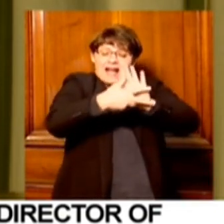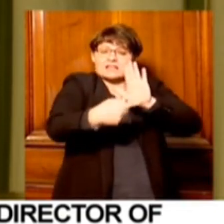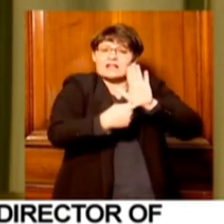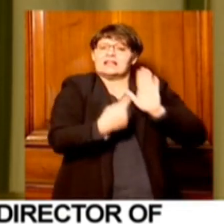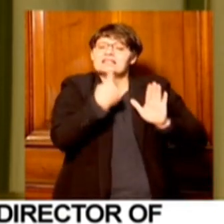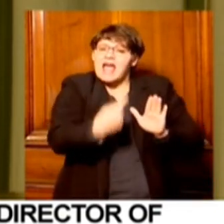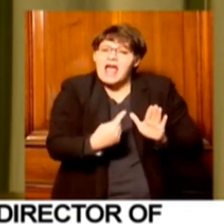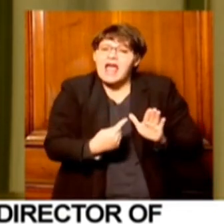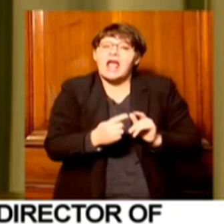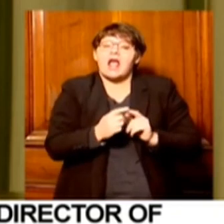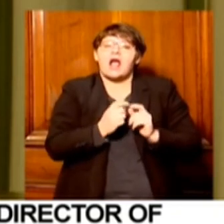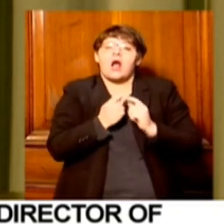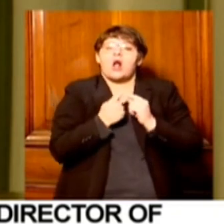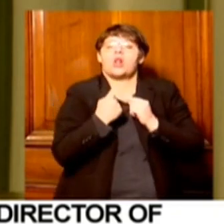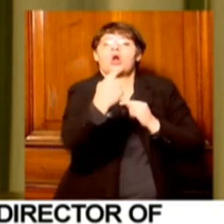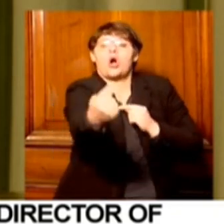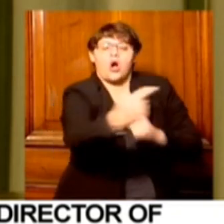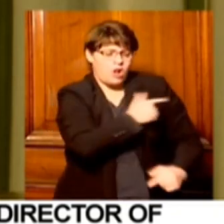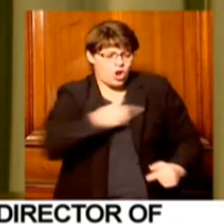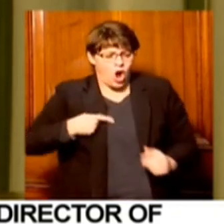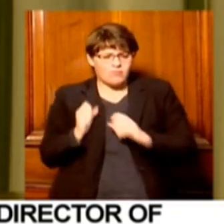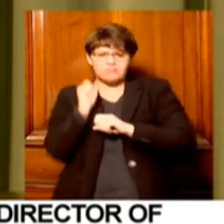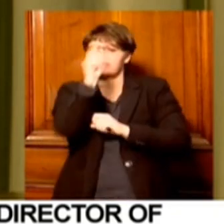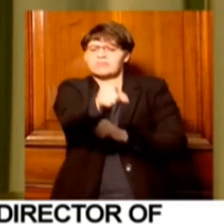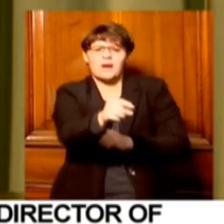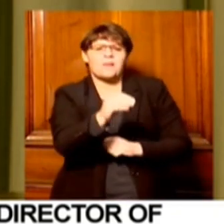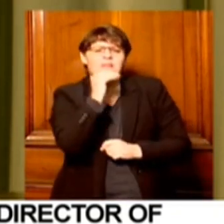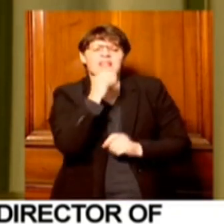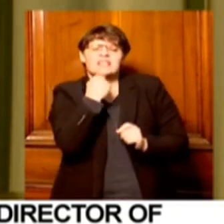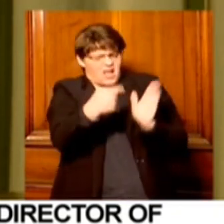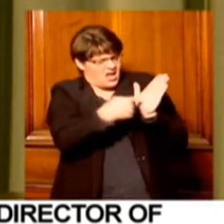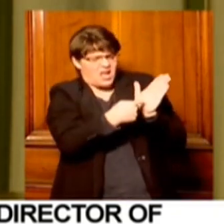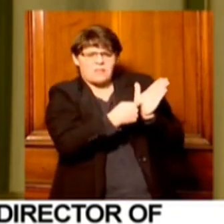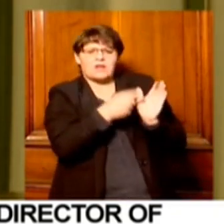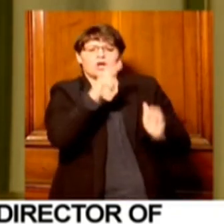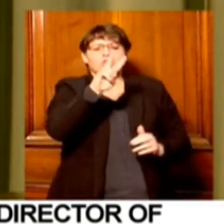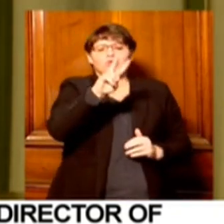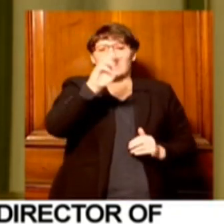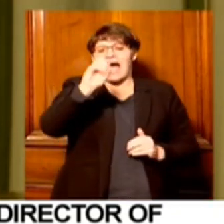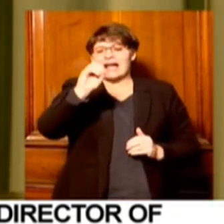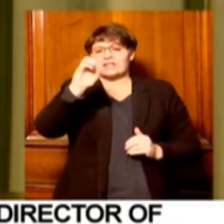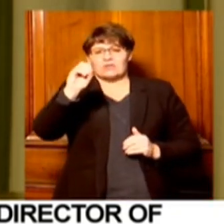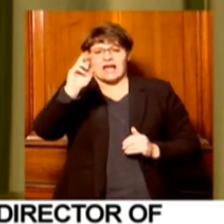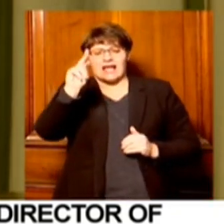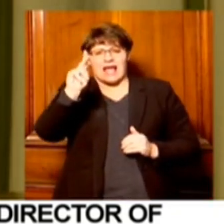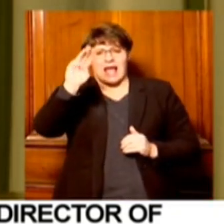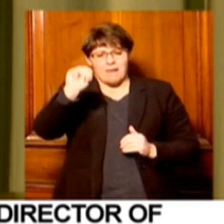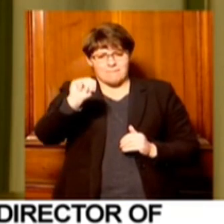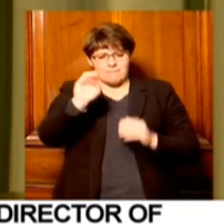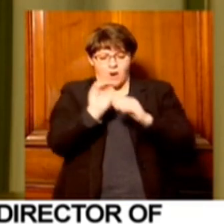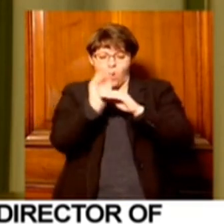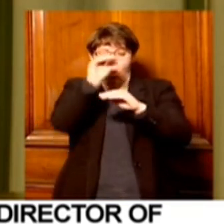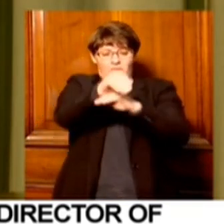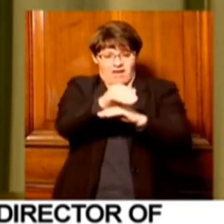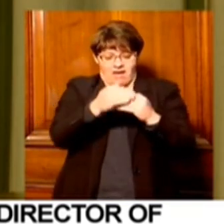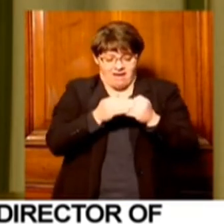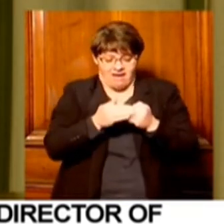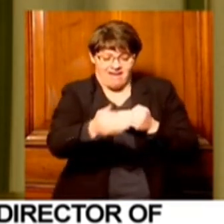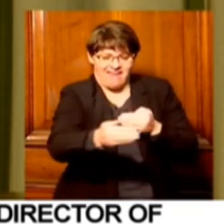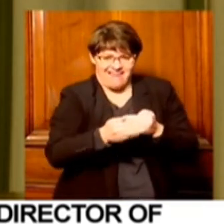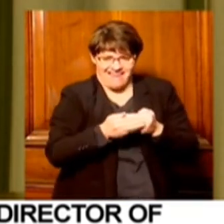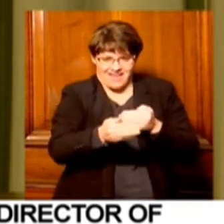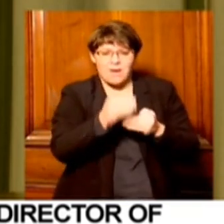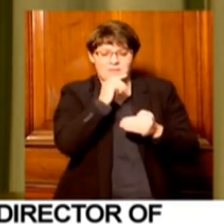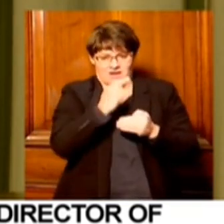long distance, and it says it is 200 or longer. And that is how it defines that. And